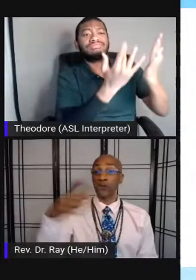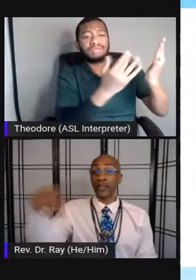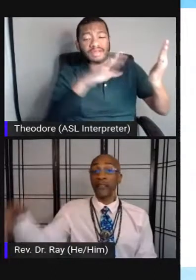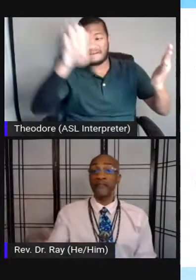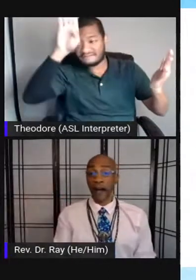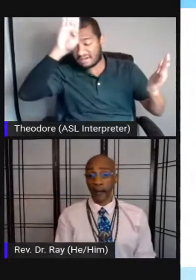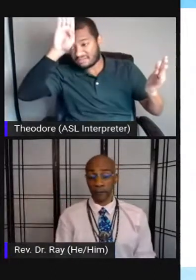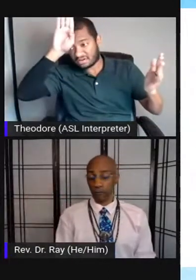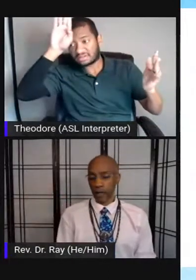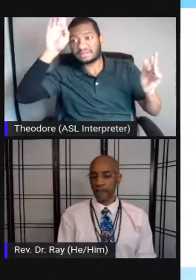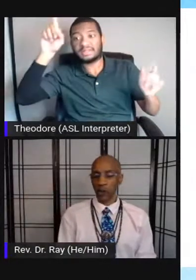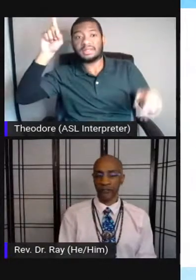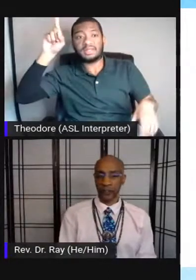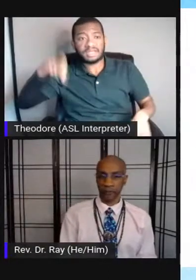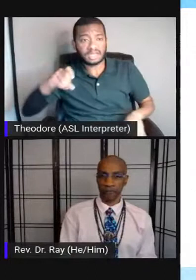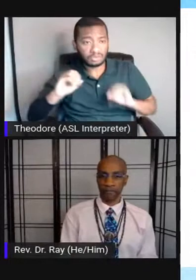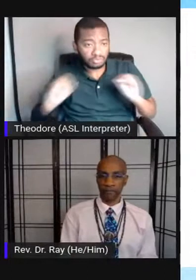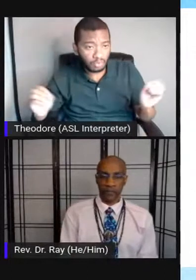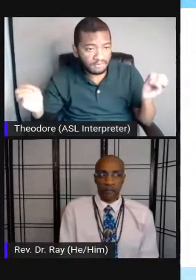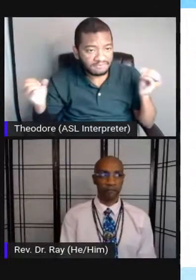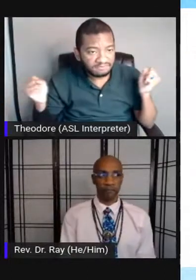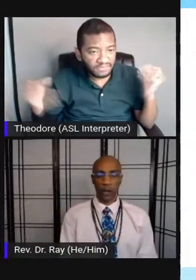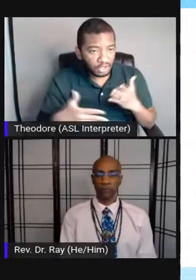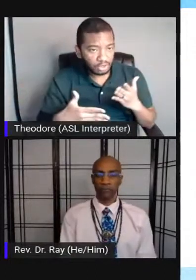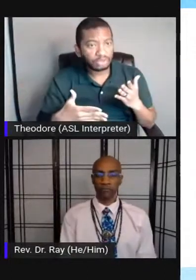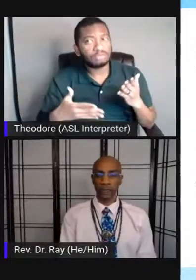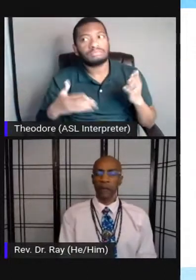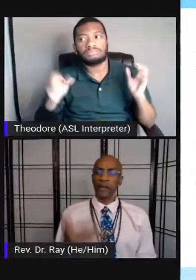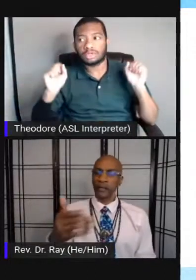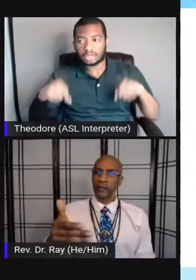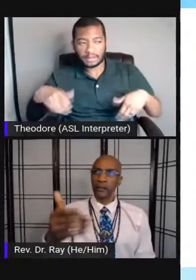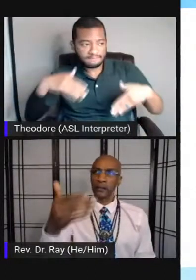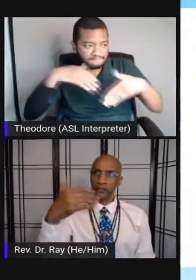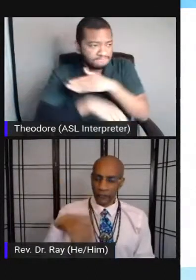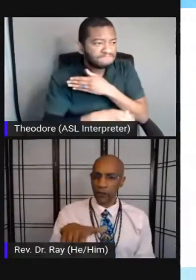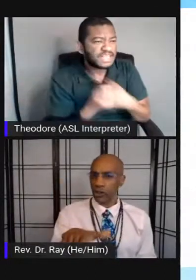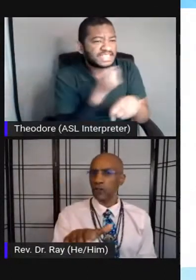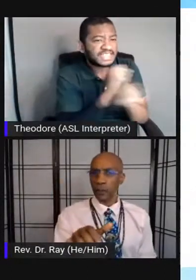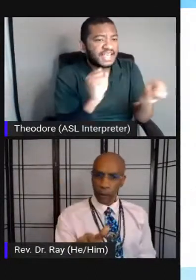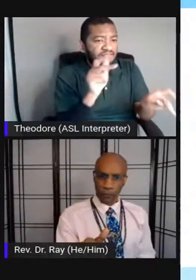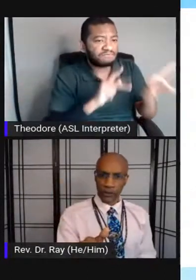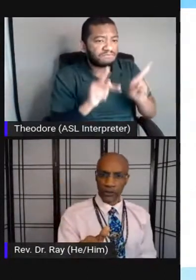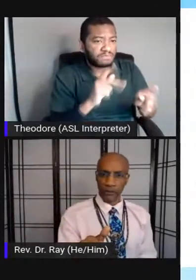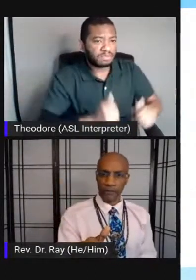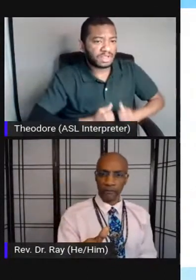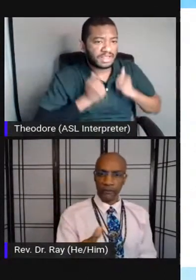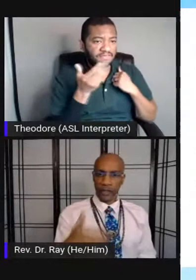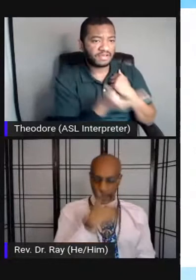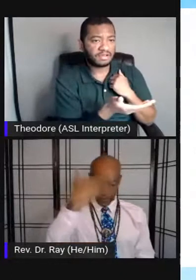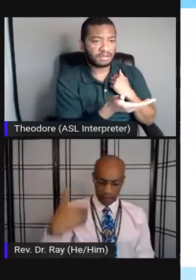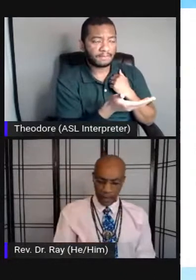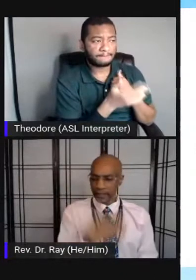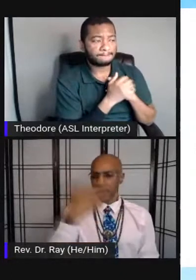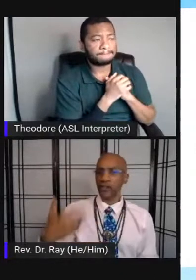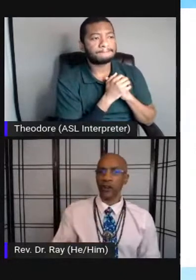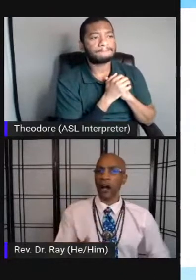The person in the fire should have no fear. Just, you know, but it fear serves a purpose in